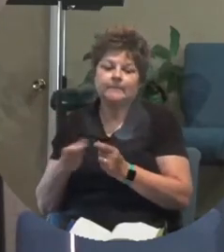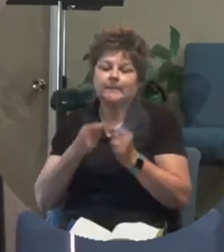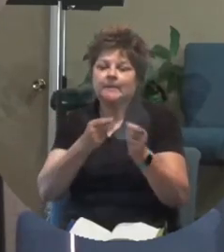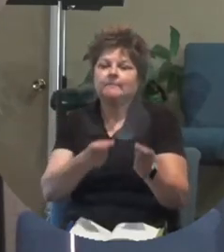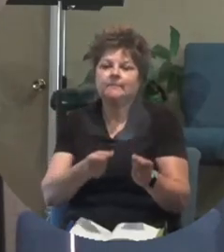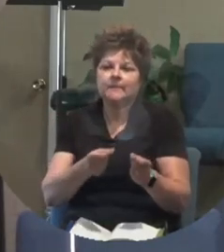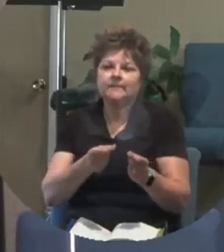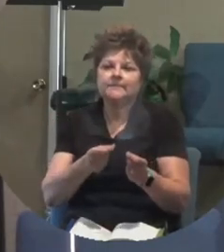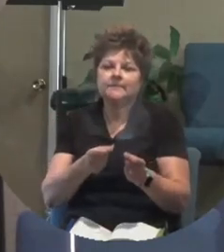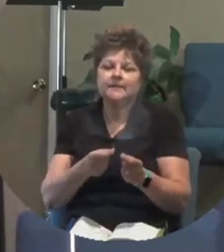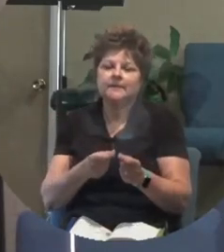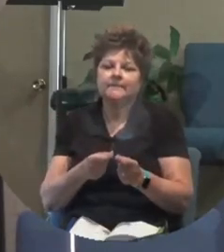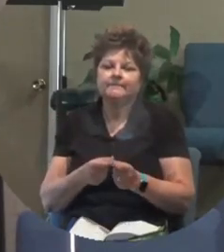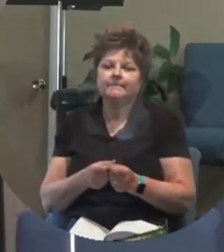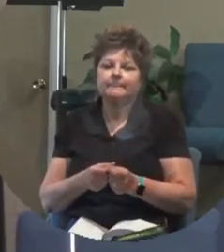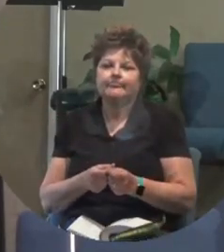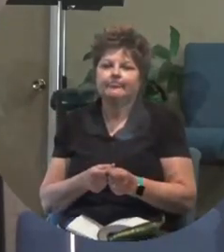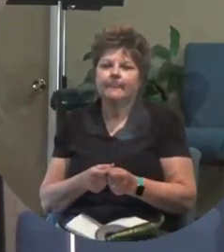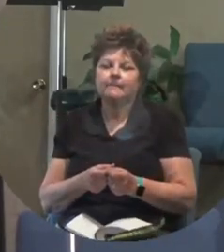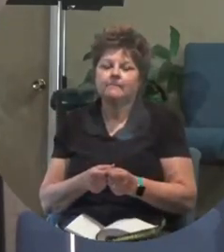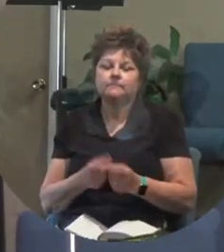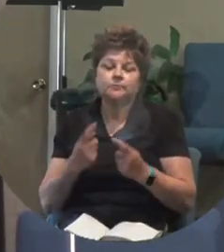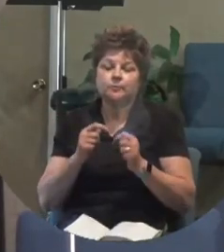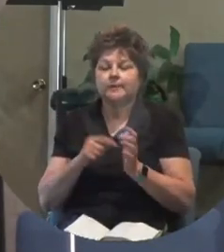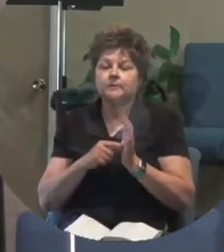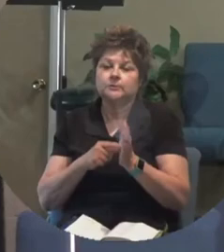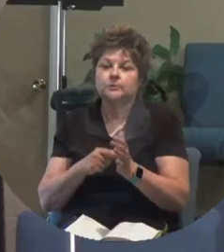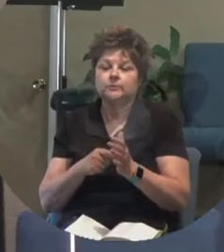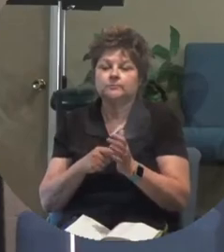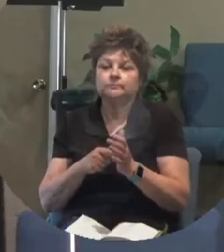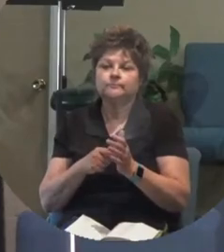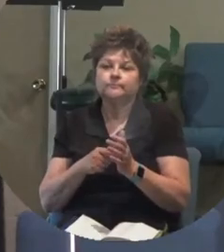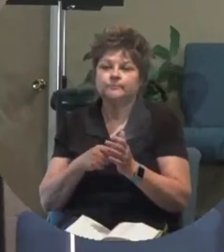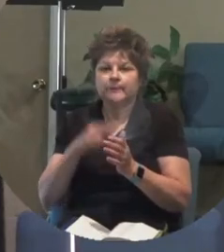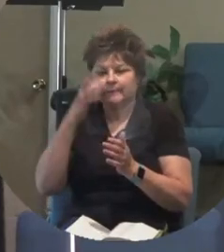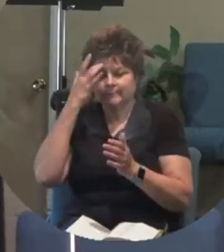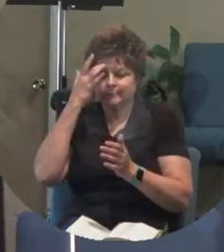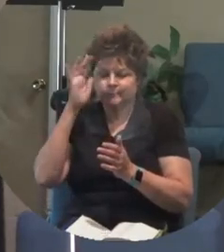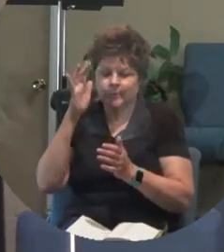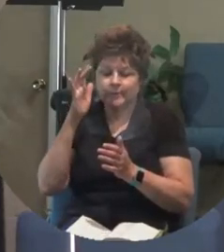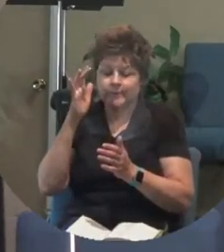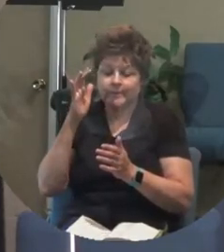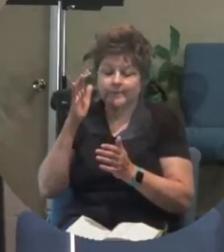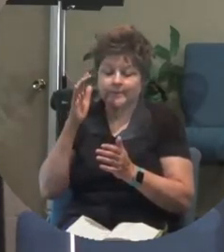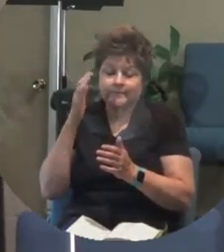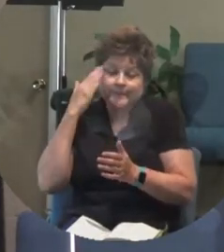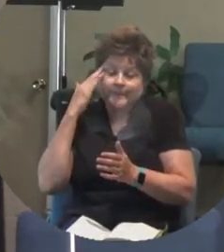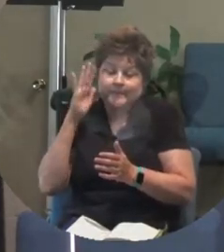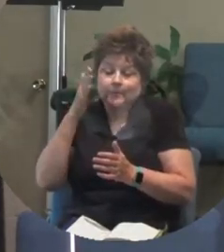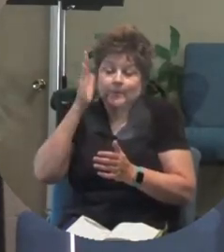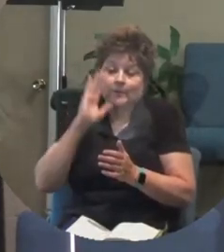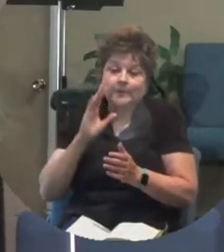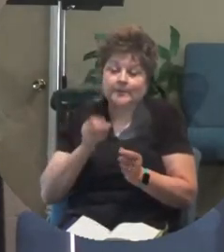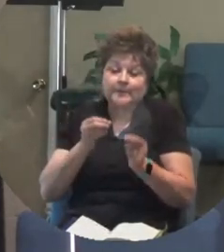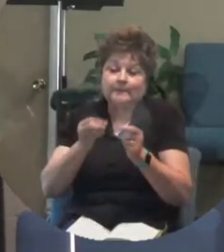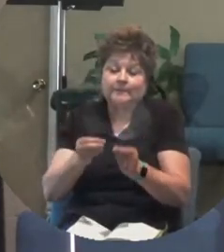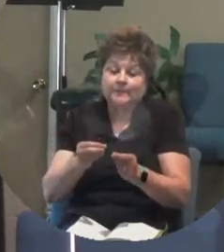this old Israelite king. Not realizing that God had granted him this awesome